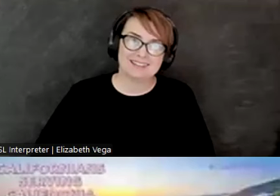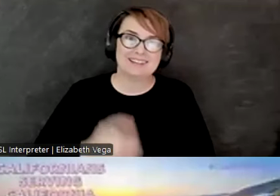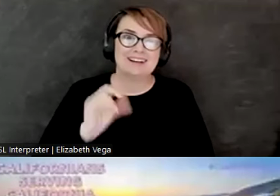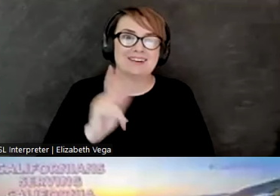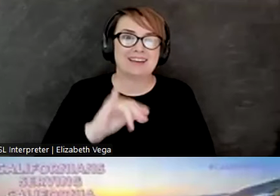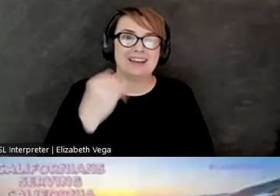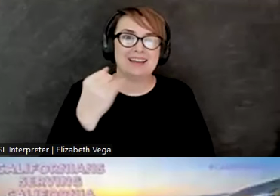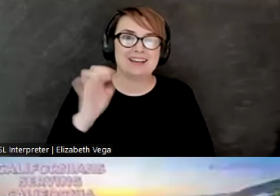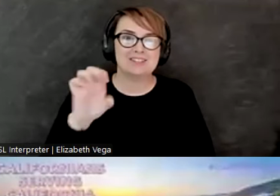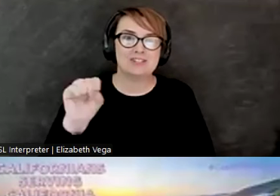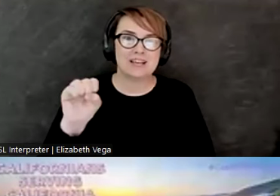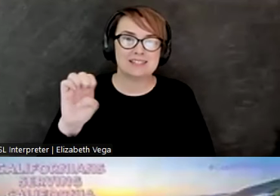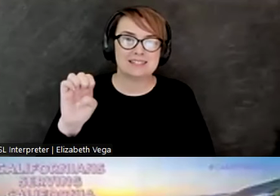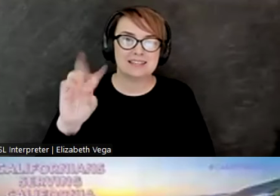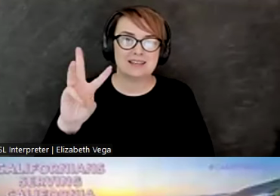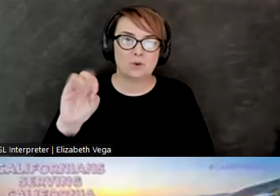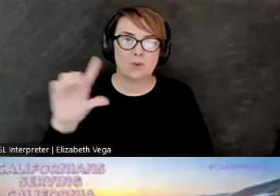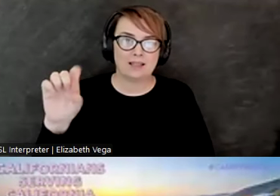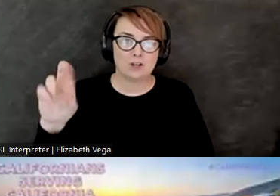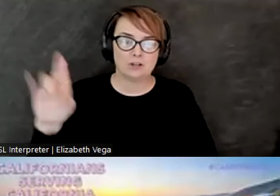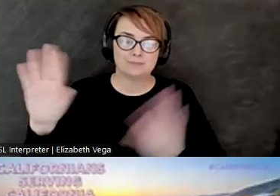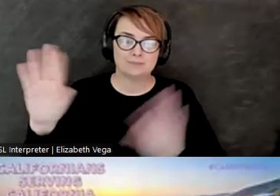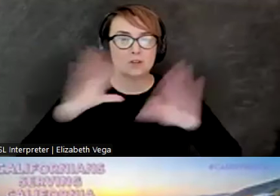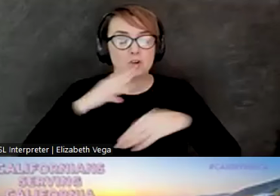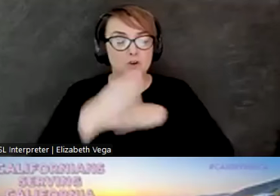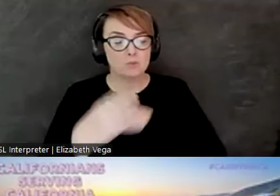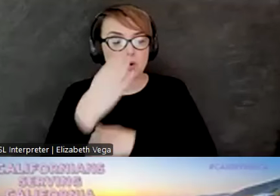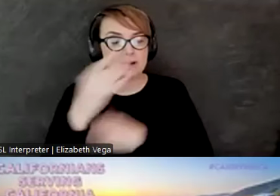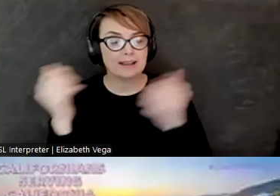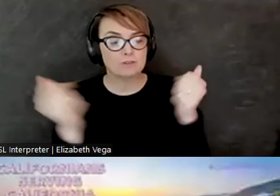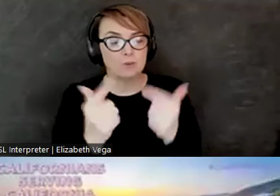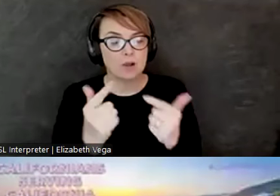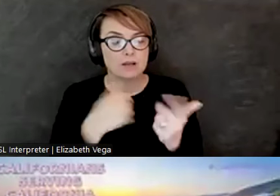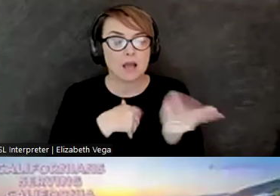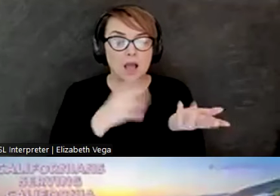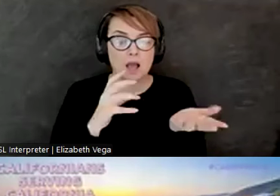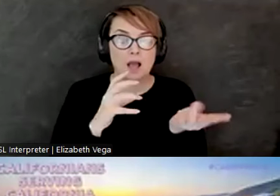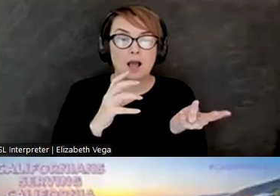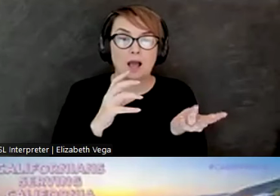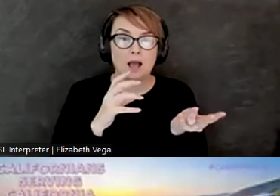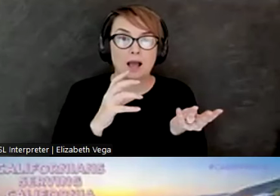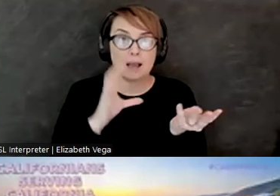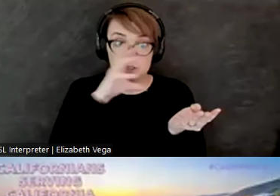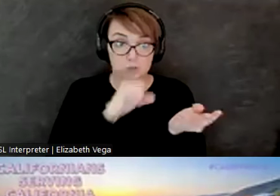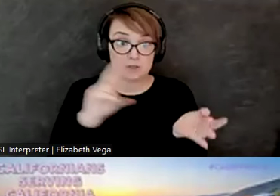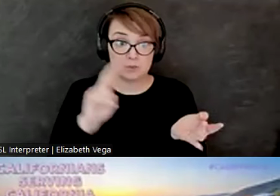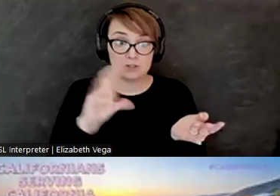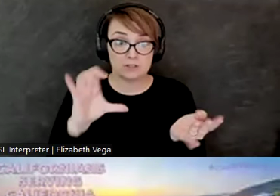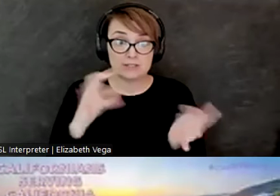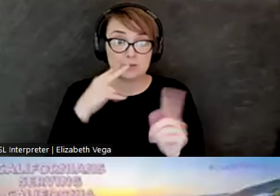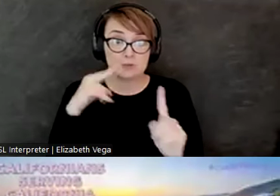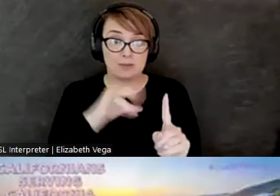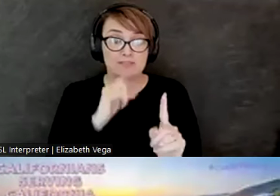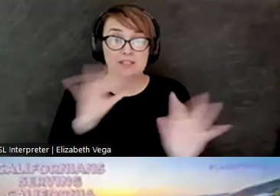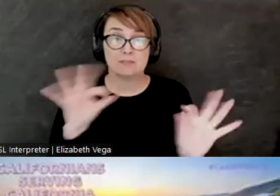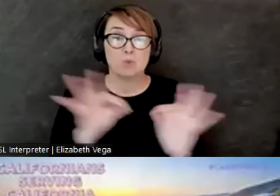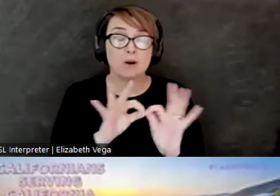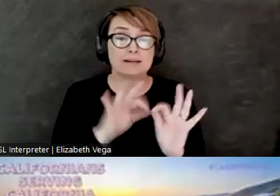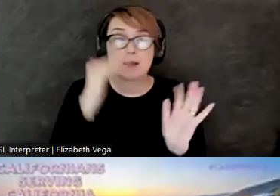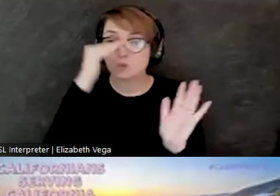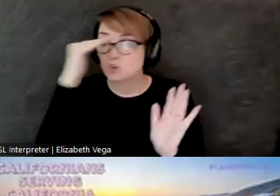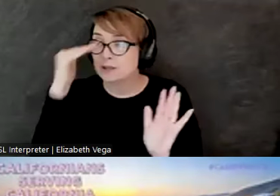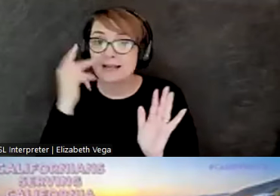you. Good morning, everybody. I'm assuming regional center perspective is important, and I'm looking. I don't see anybody else here. I'm more than happy